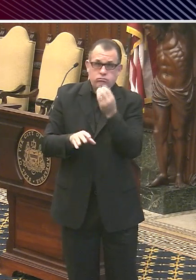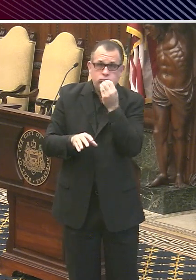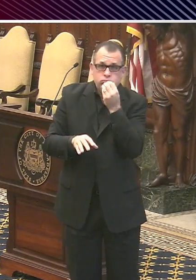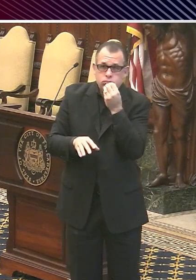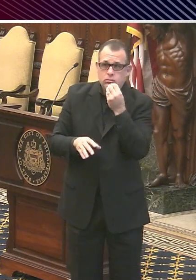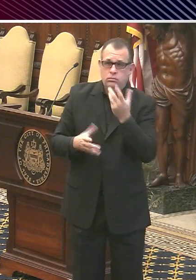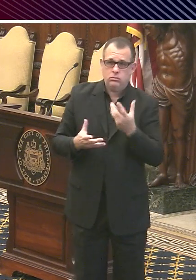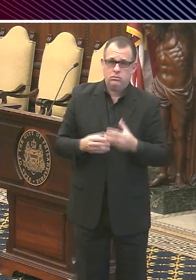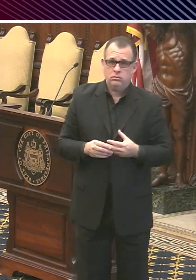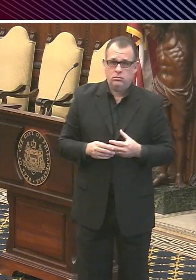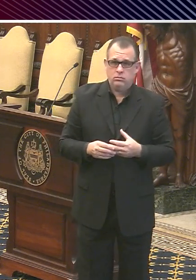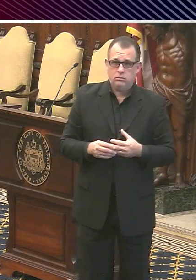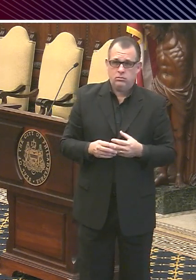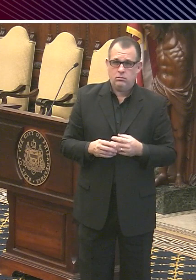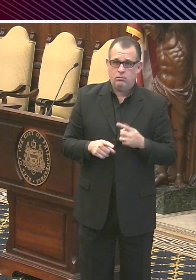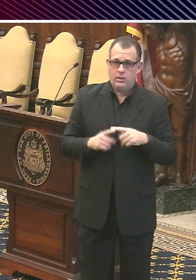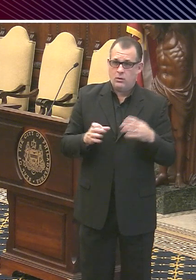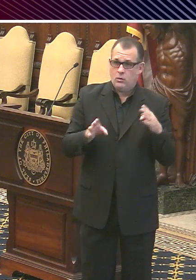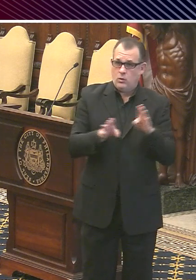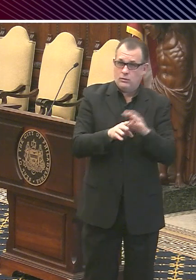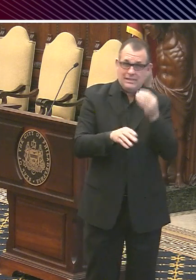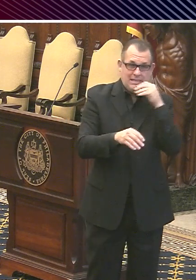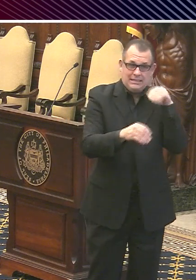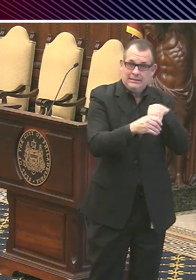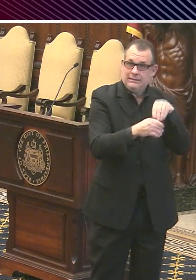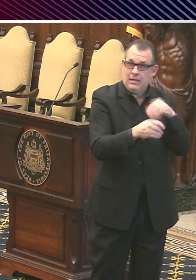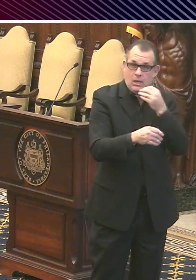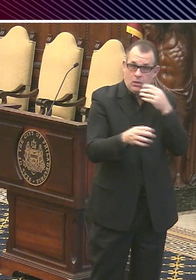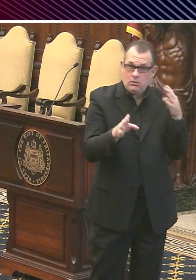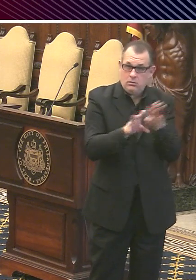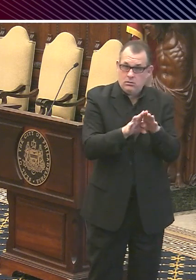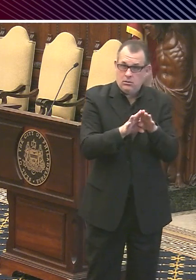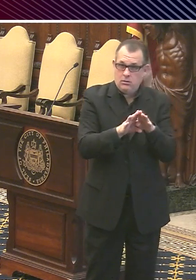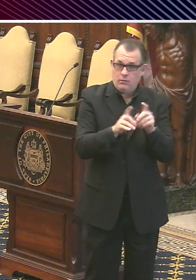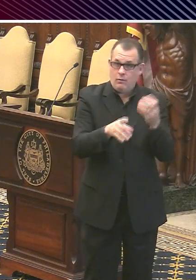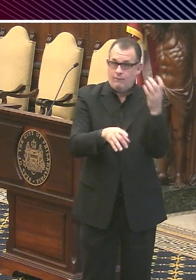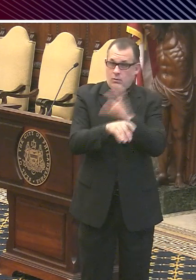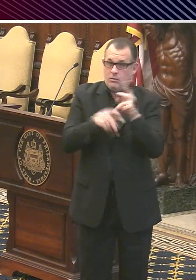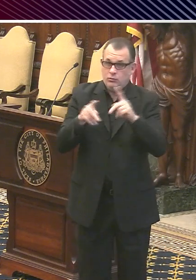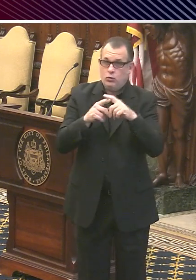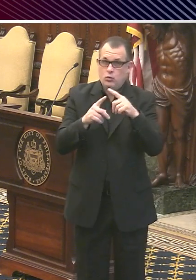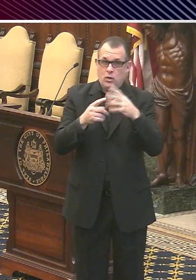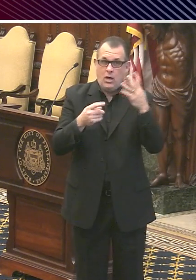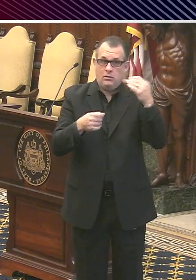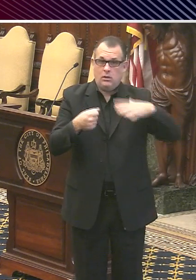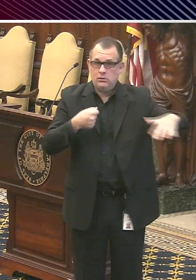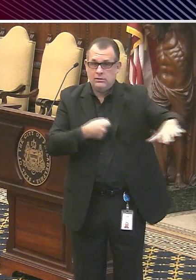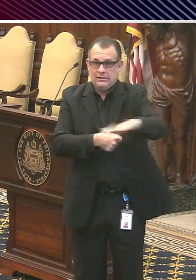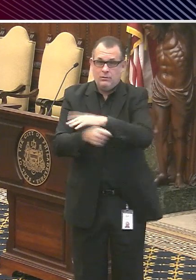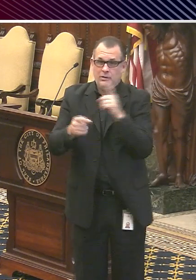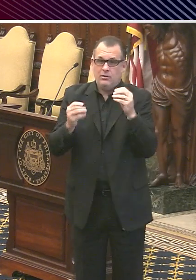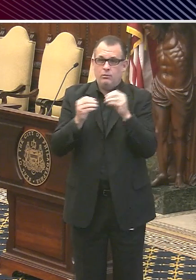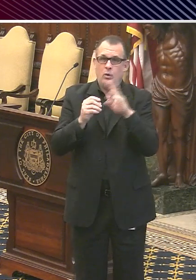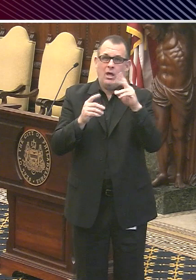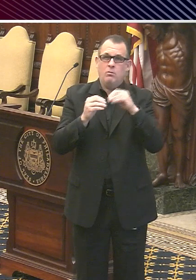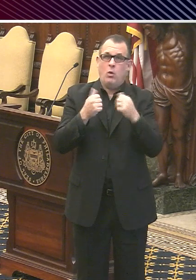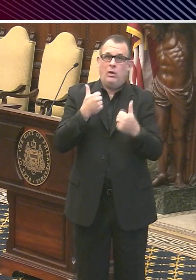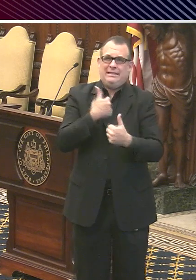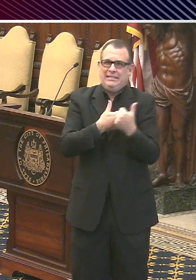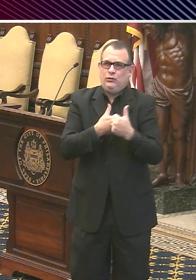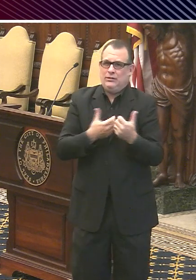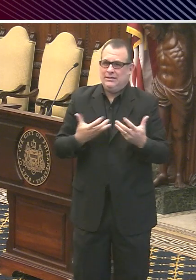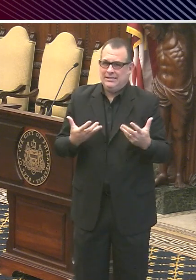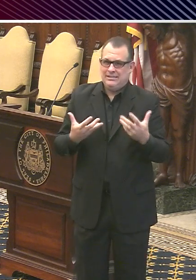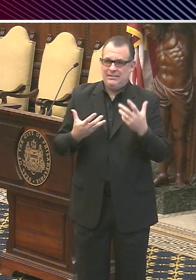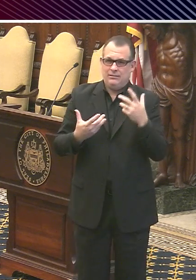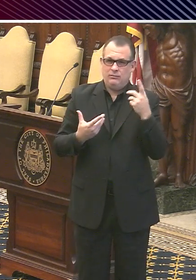still limited, but to close indoor dining is to push people into settings where it's in fact more dangerous, where there'll be no enforcement